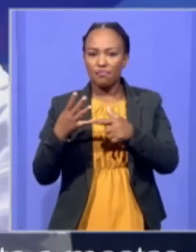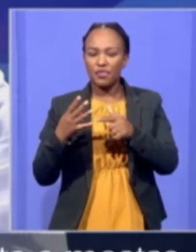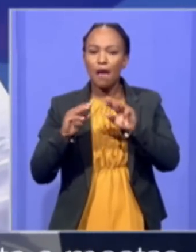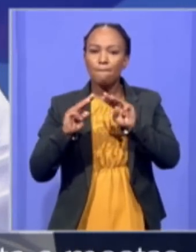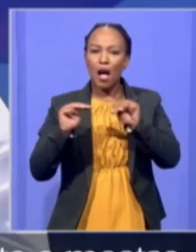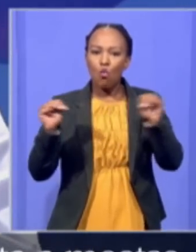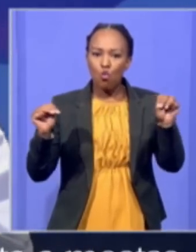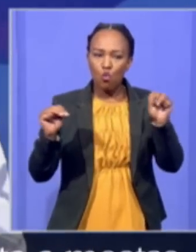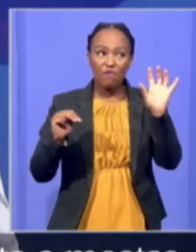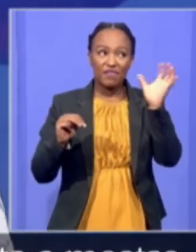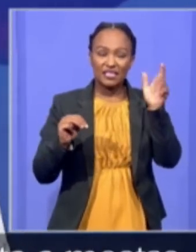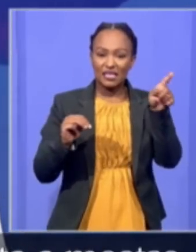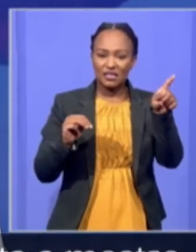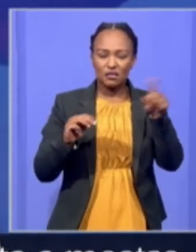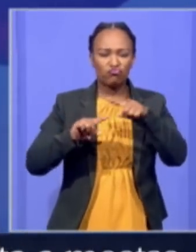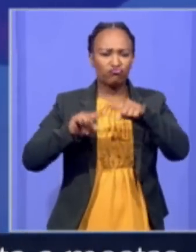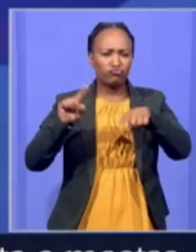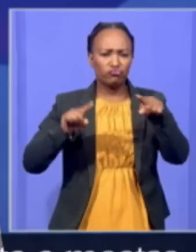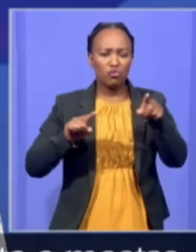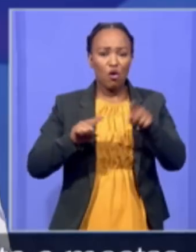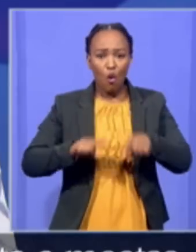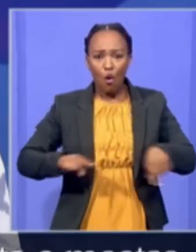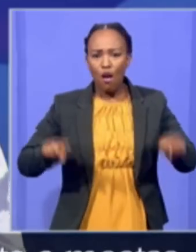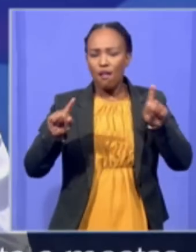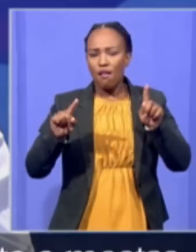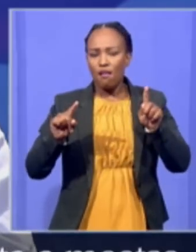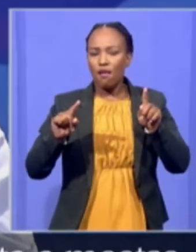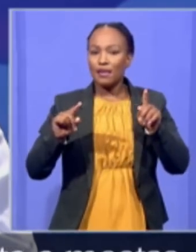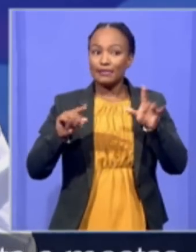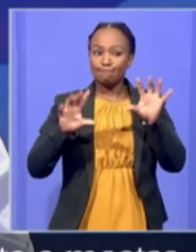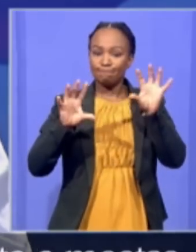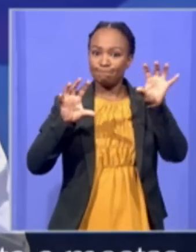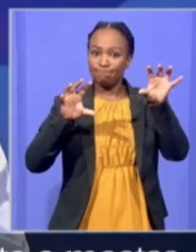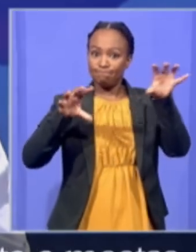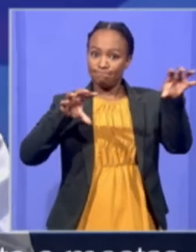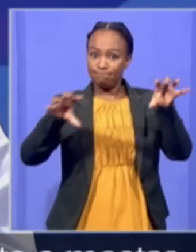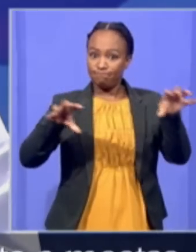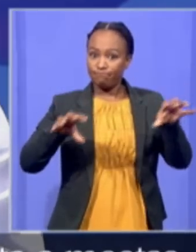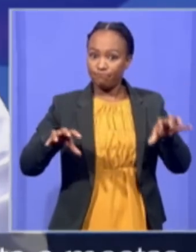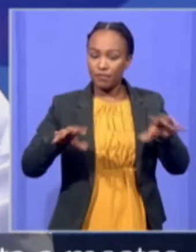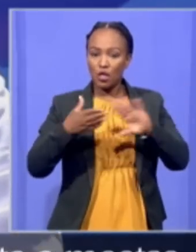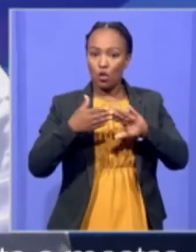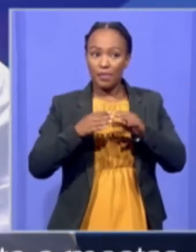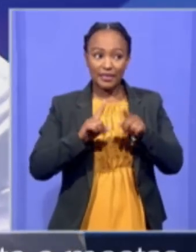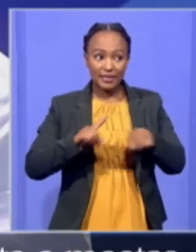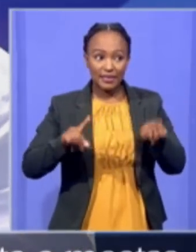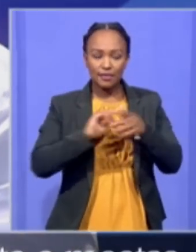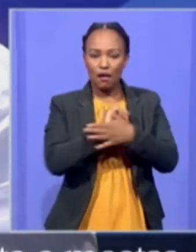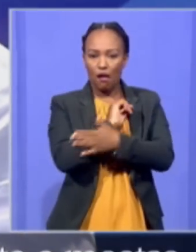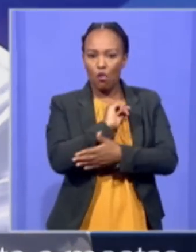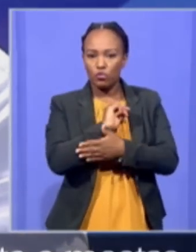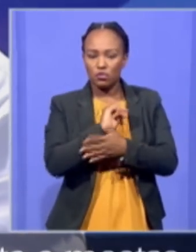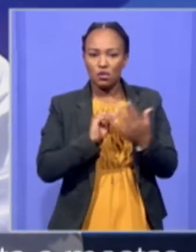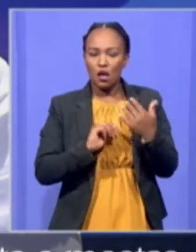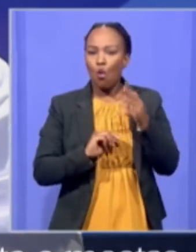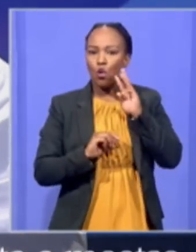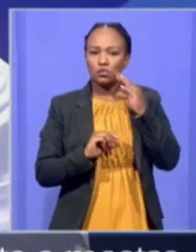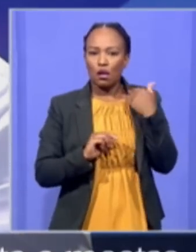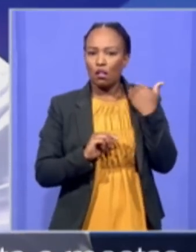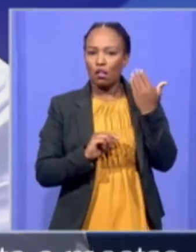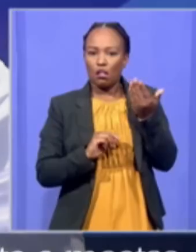the norm in many areas of our country. Some of these communities across the country have not had water for